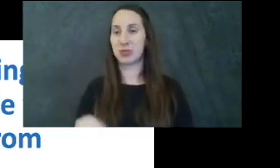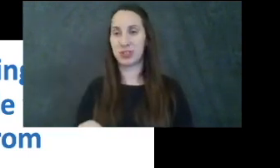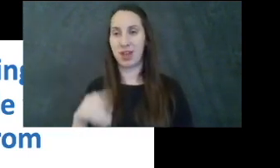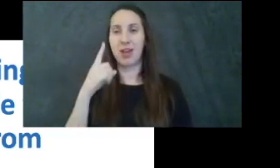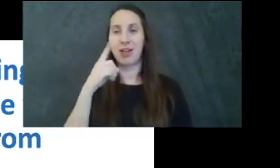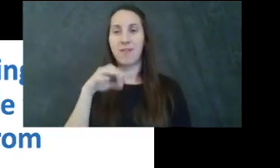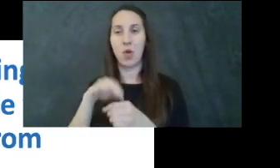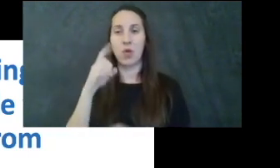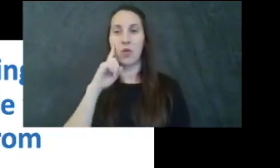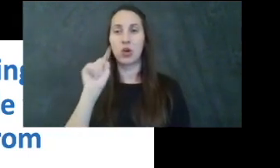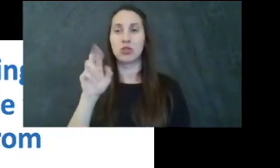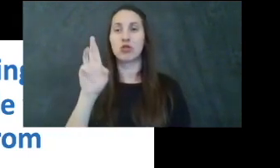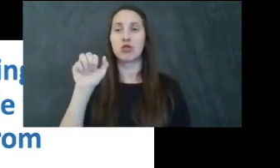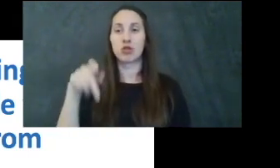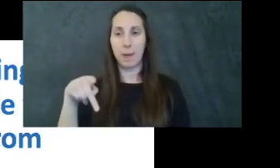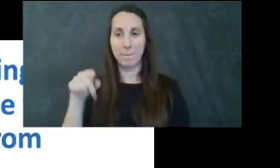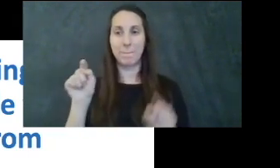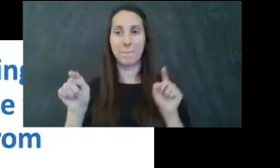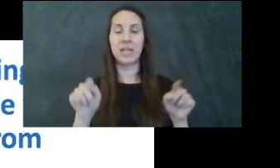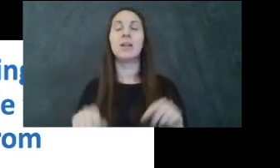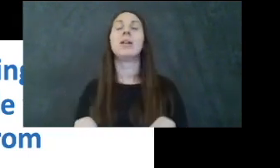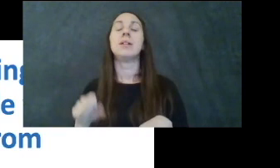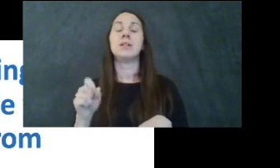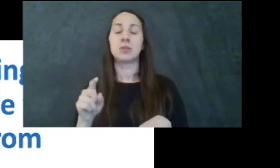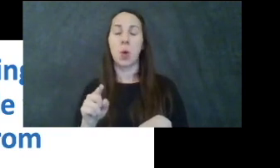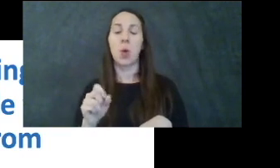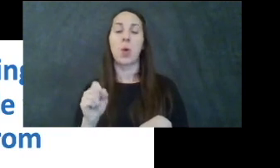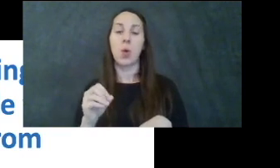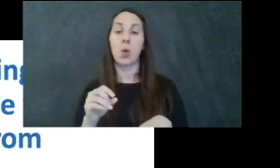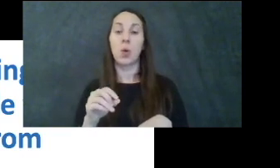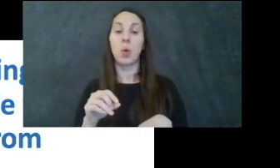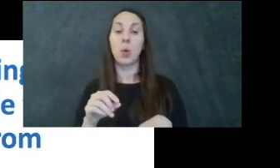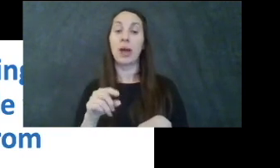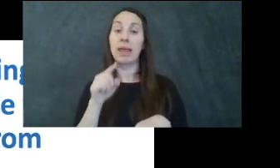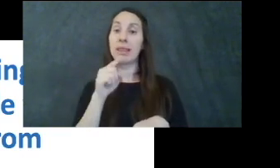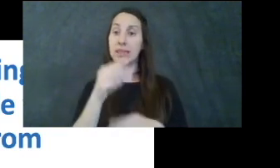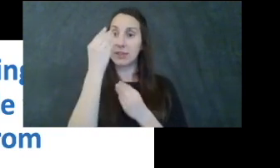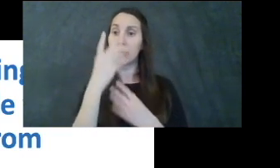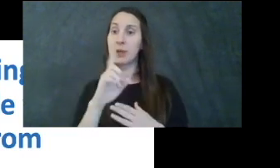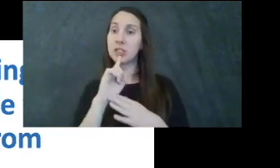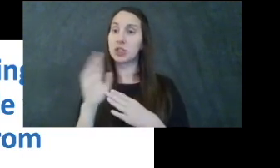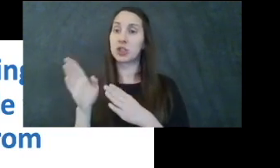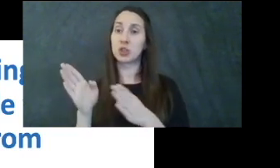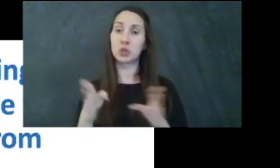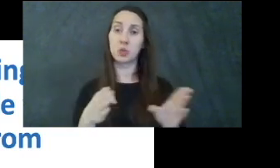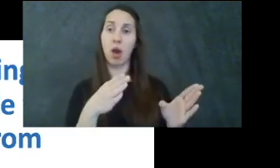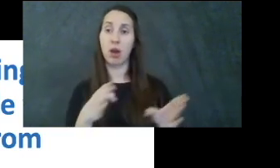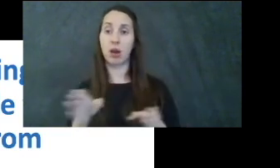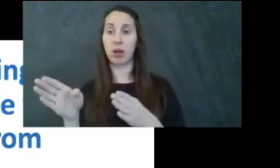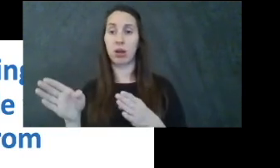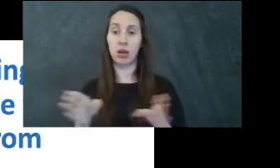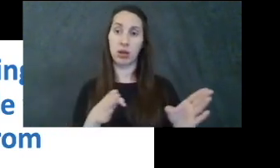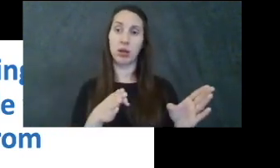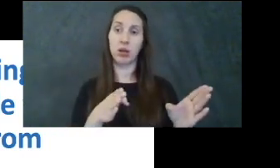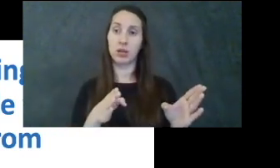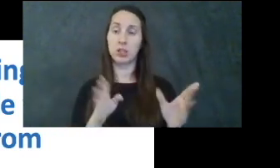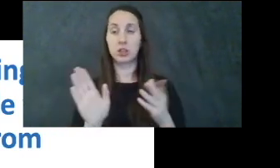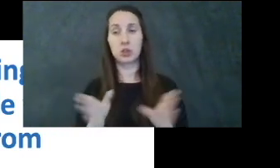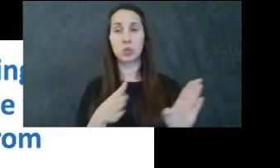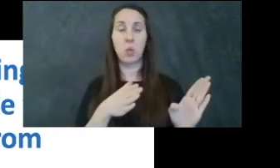the direction of the candidates more likely to be perceived as talking about these issues, Biden and Democrats.